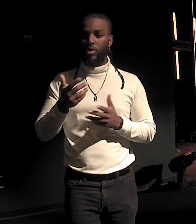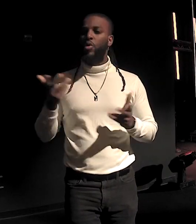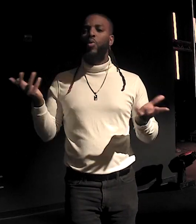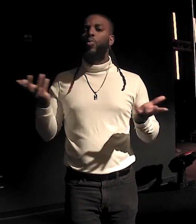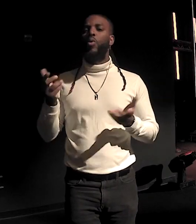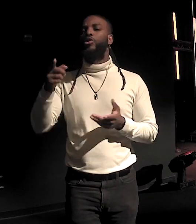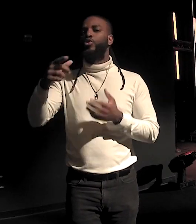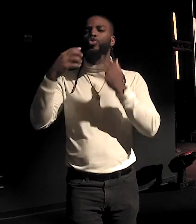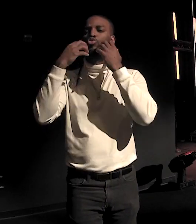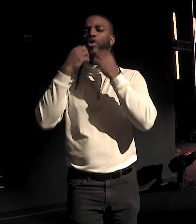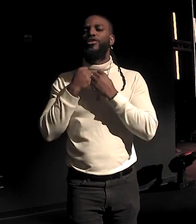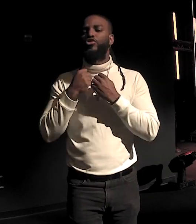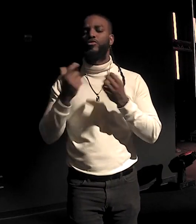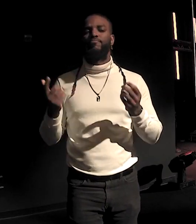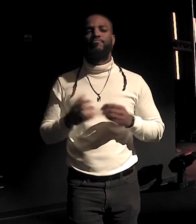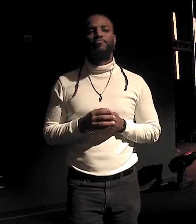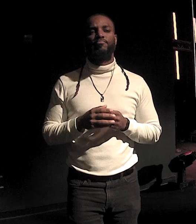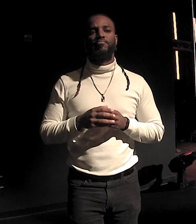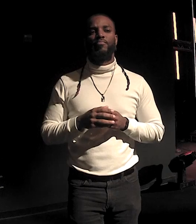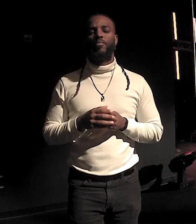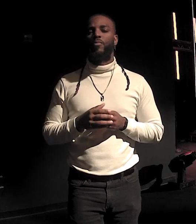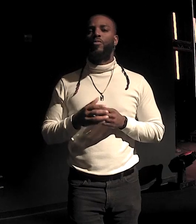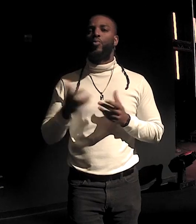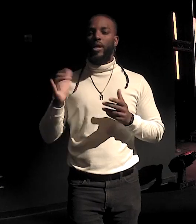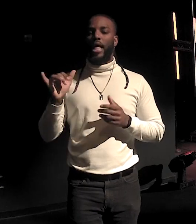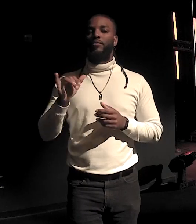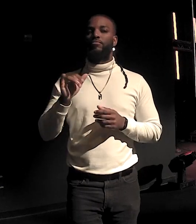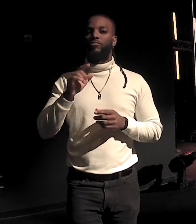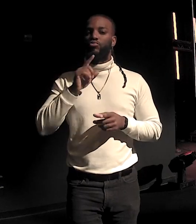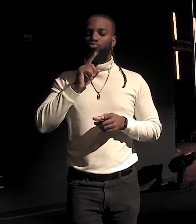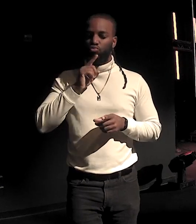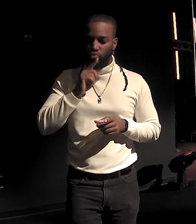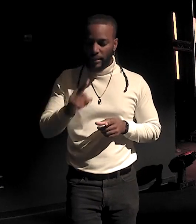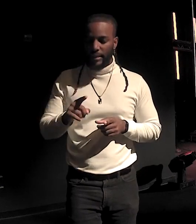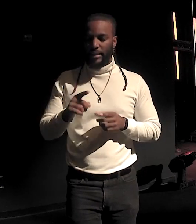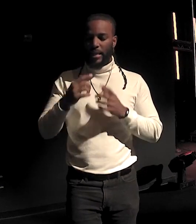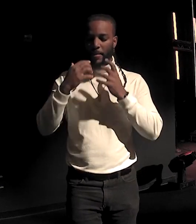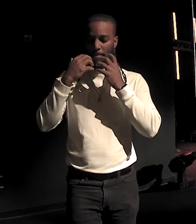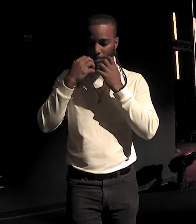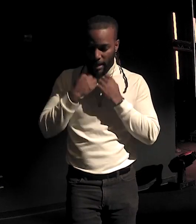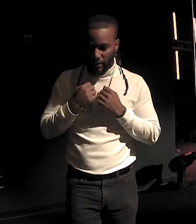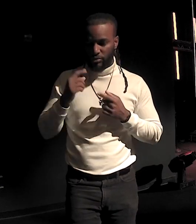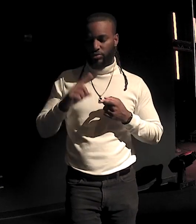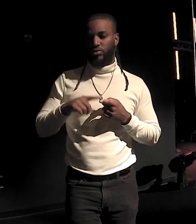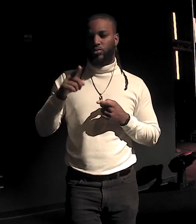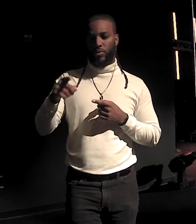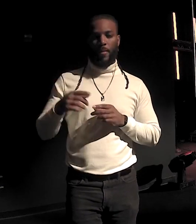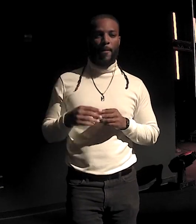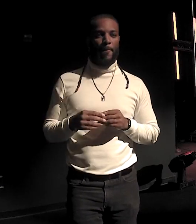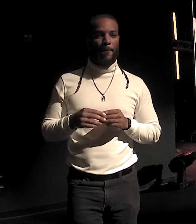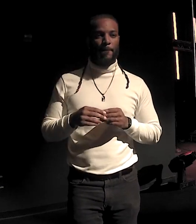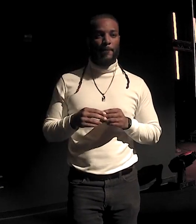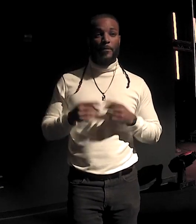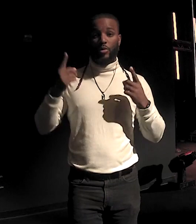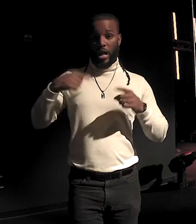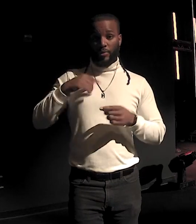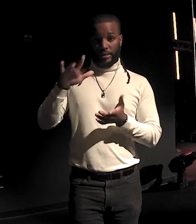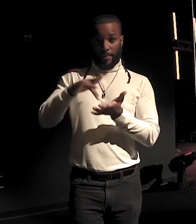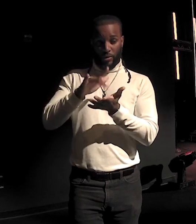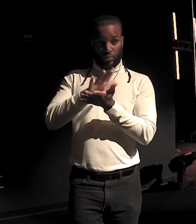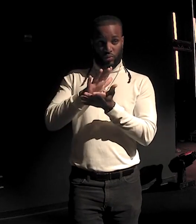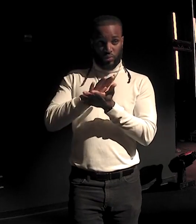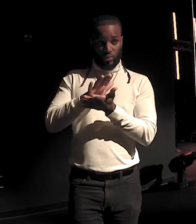you treasure? What, like, really matters to you? Whenever I was in middle